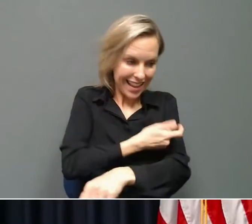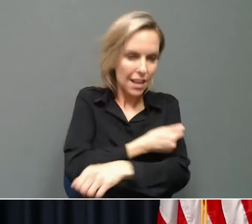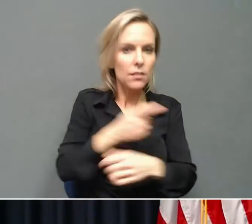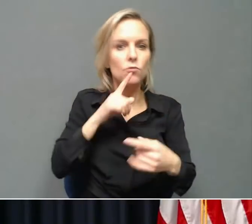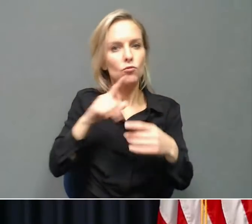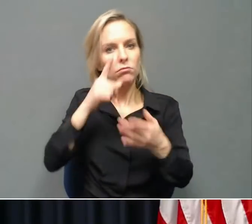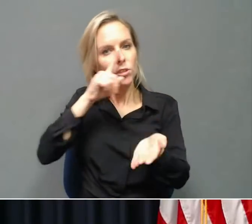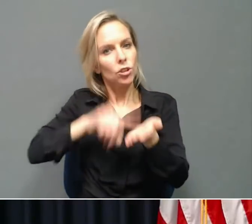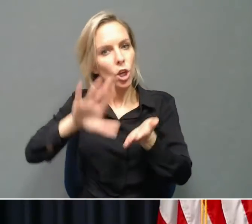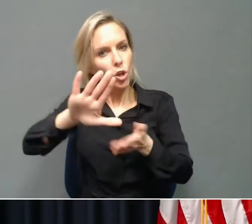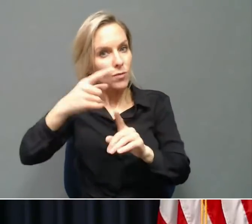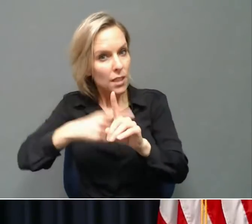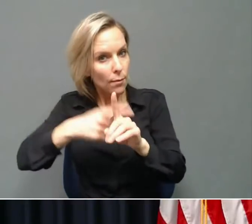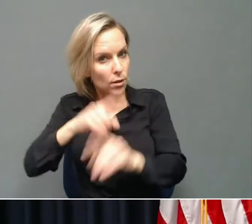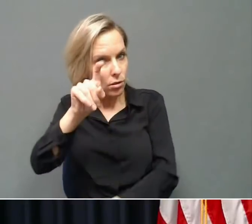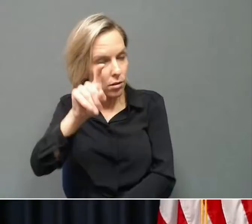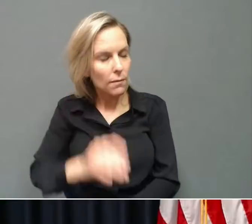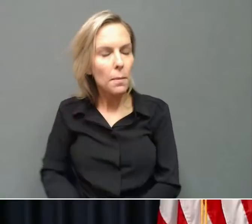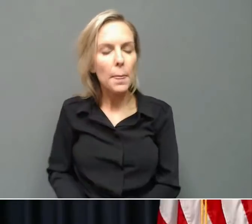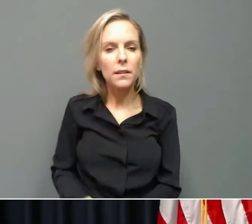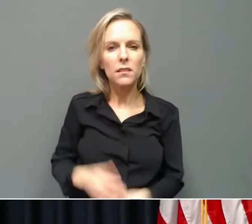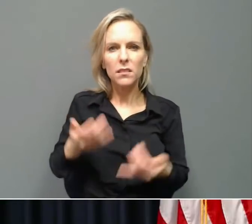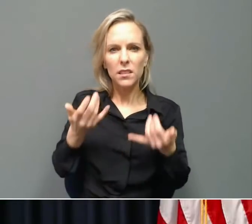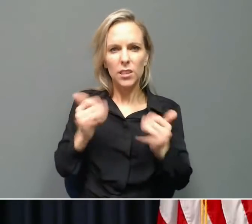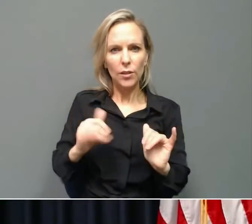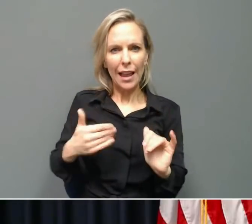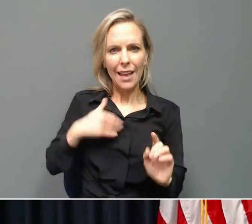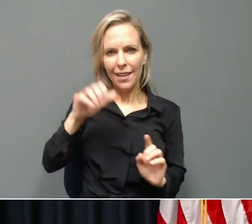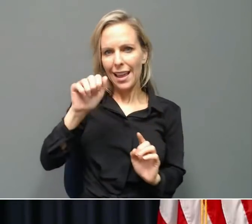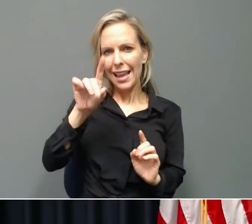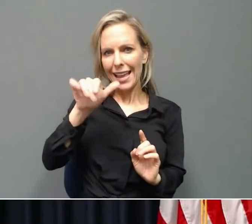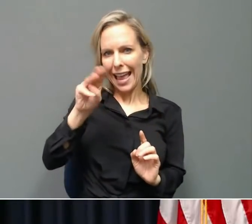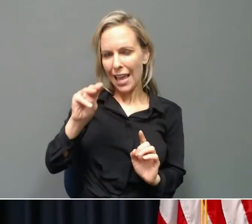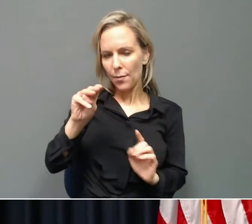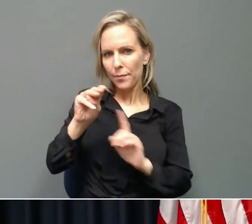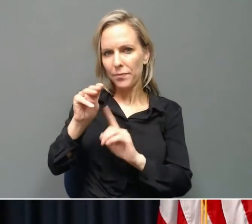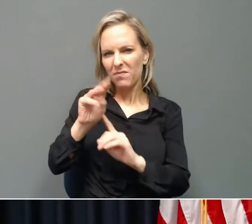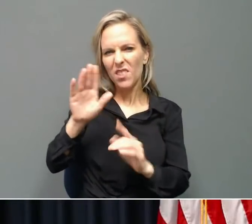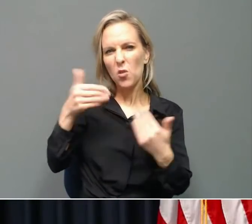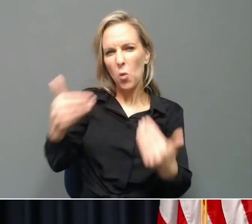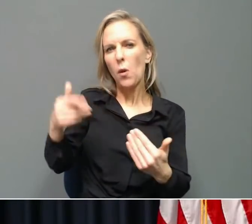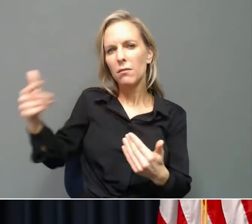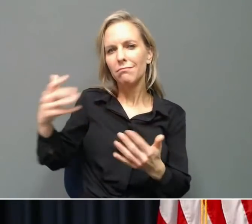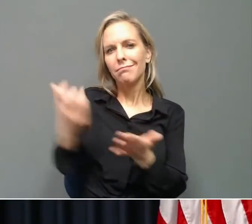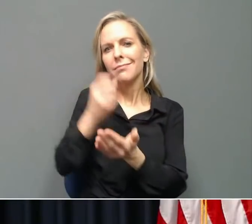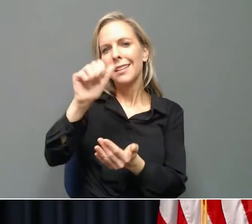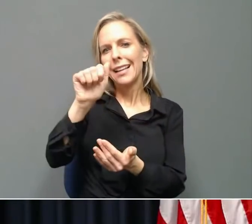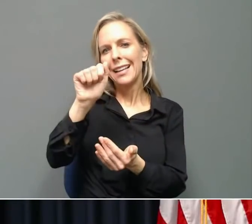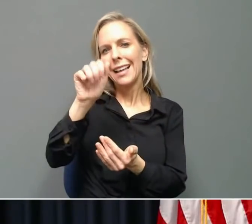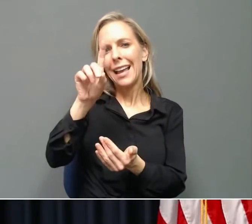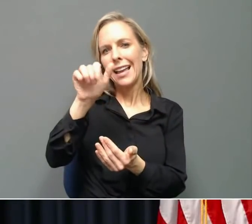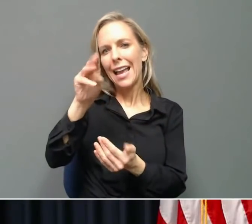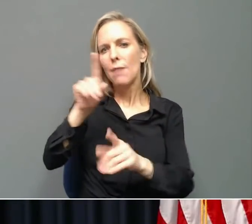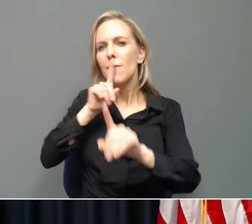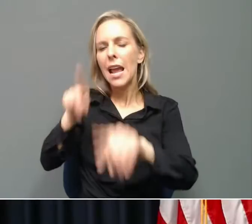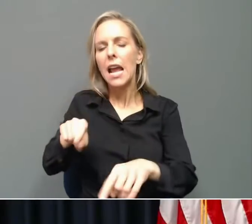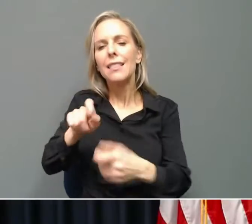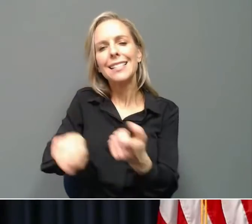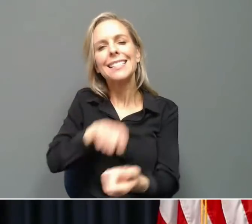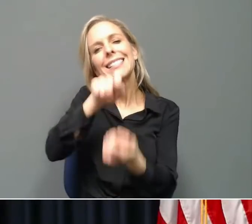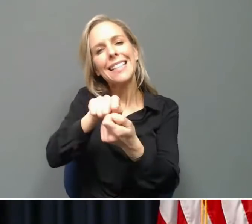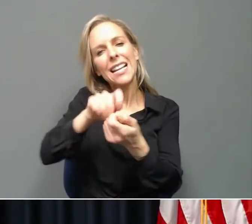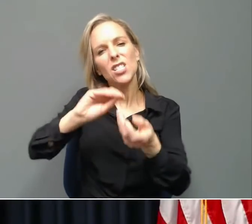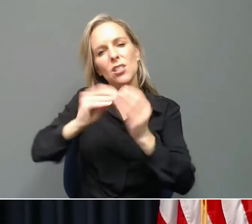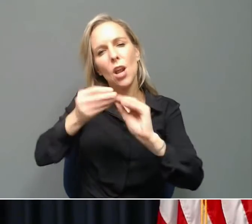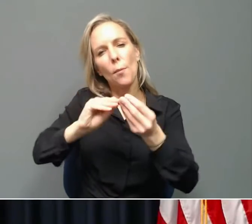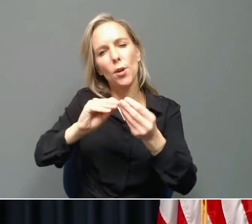I believe, do we still have Adam on? Let's go to him to try to get the exact numbers. I